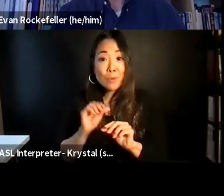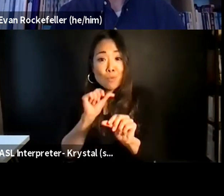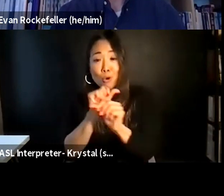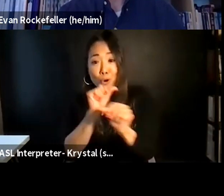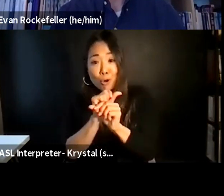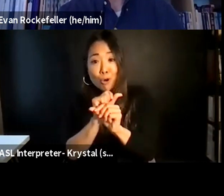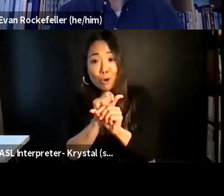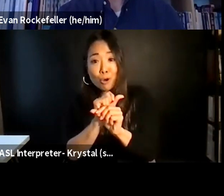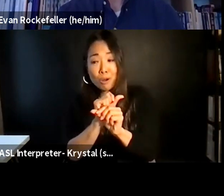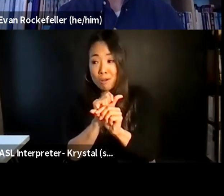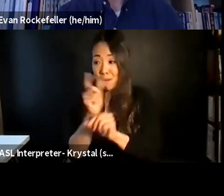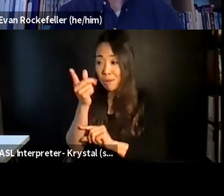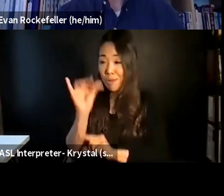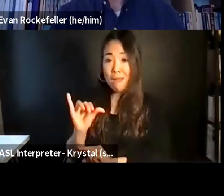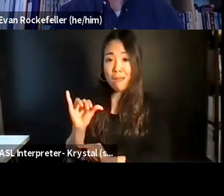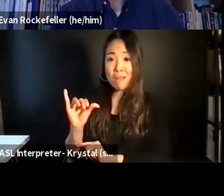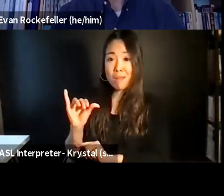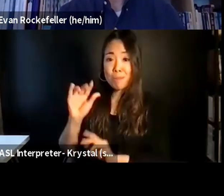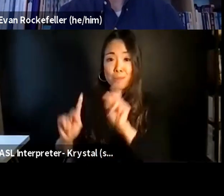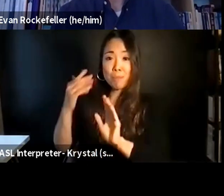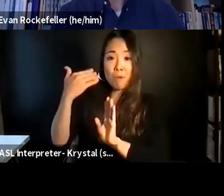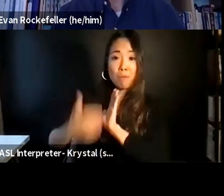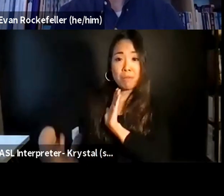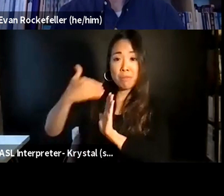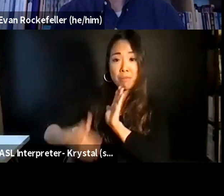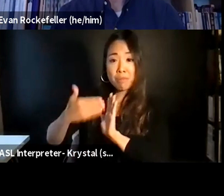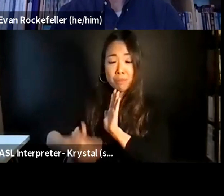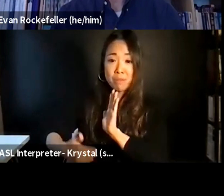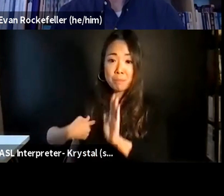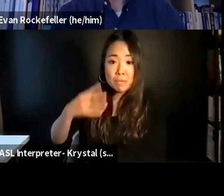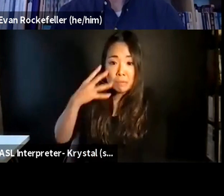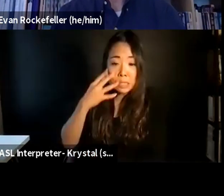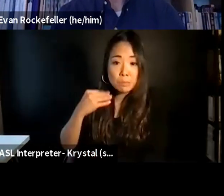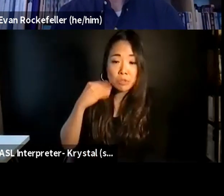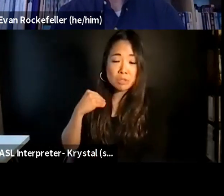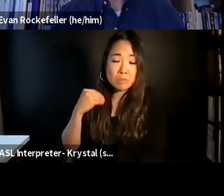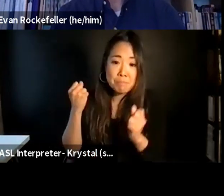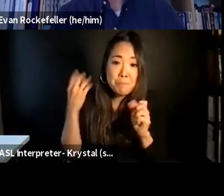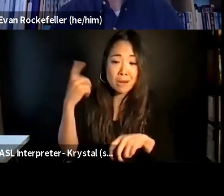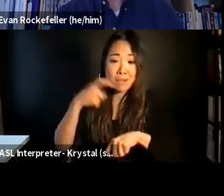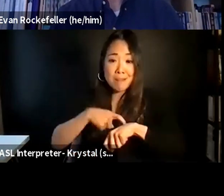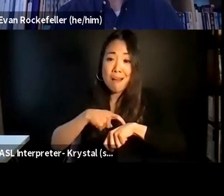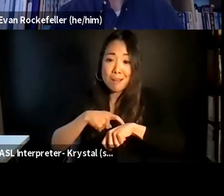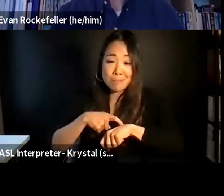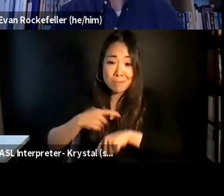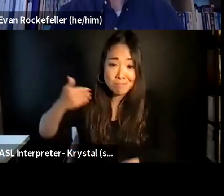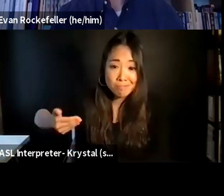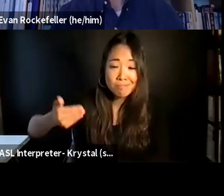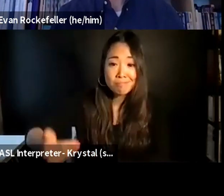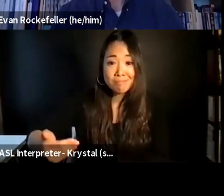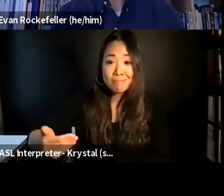for being gay. I've experienced that so many times. And sometimes it can be so subtle, but it has such a profound